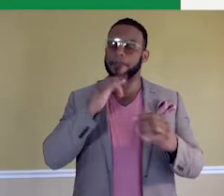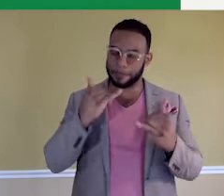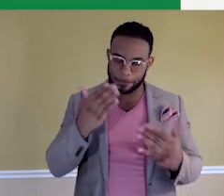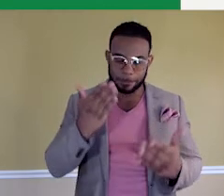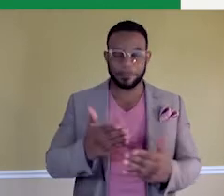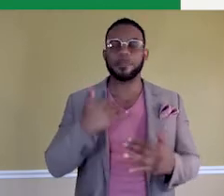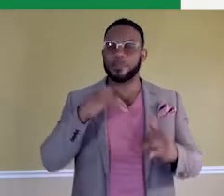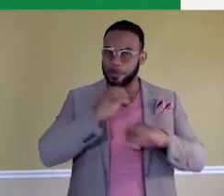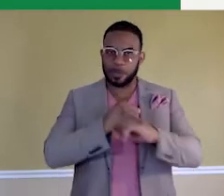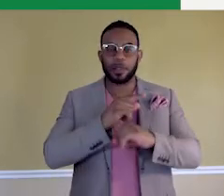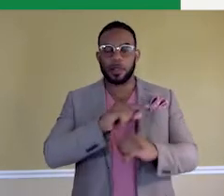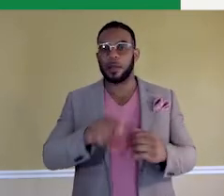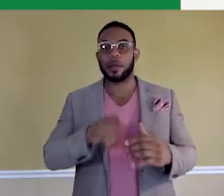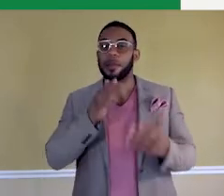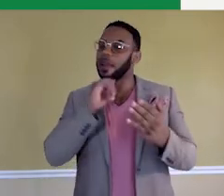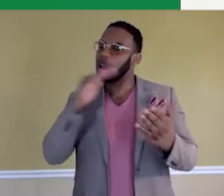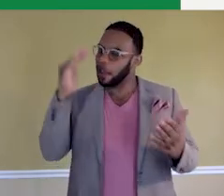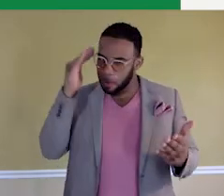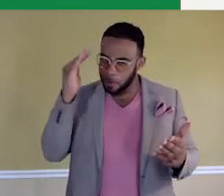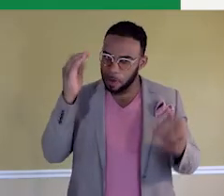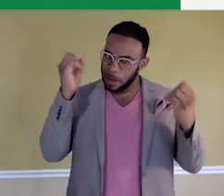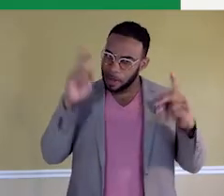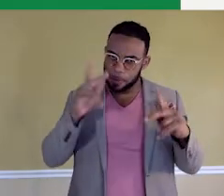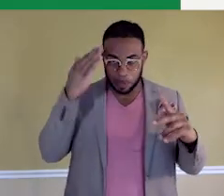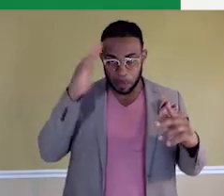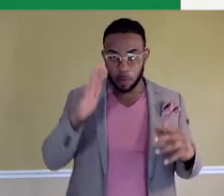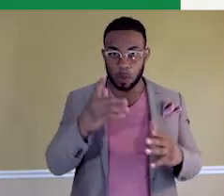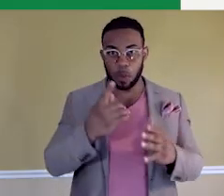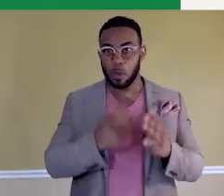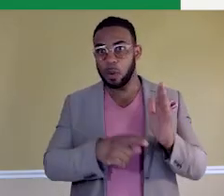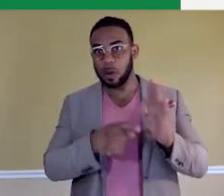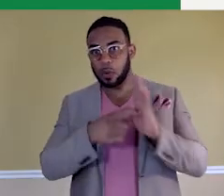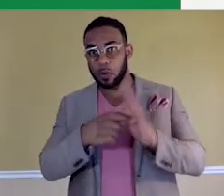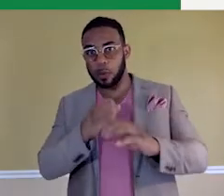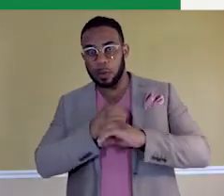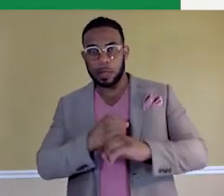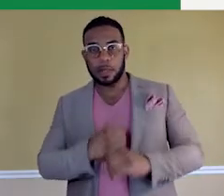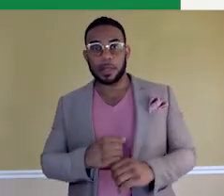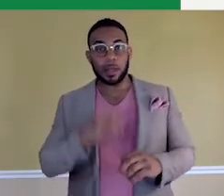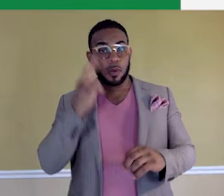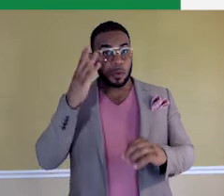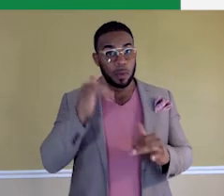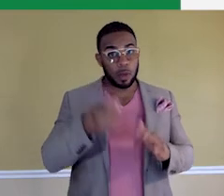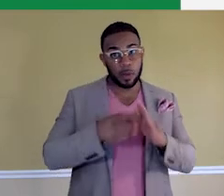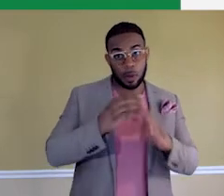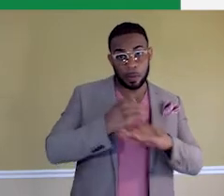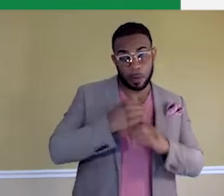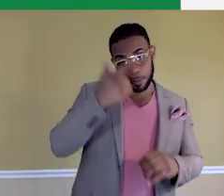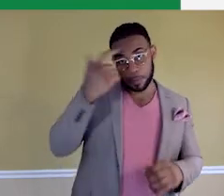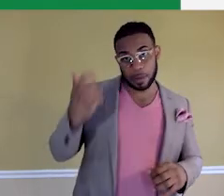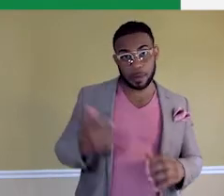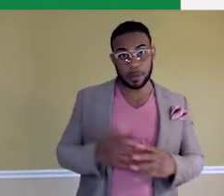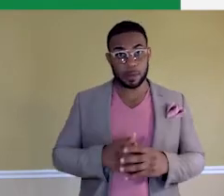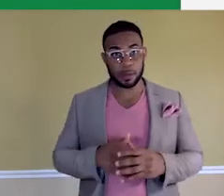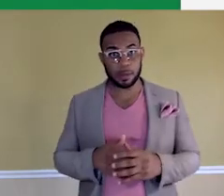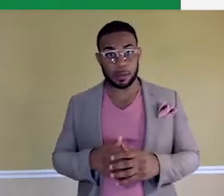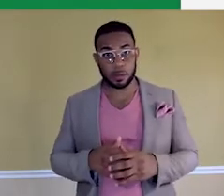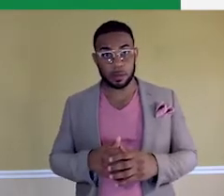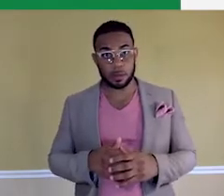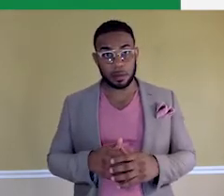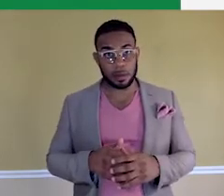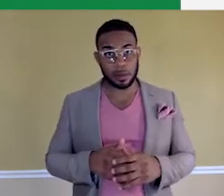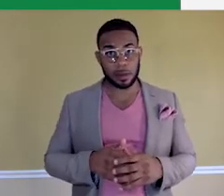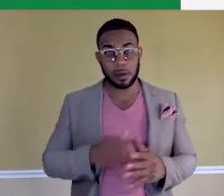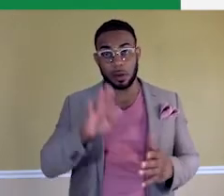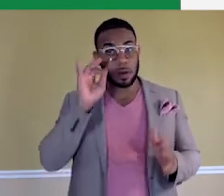there. You have to protect them. You might not know. A lot of people don't know, but they require protection. And the reason they require protection is because